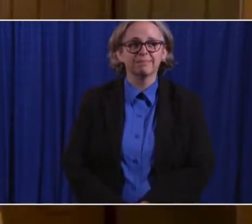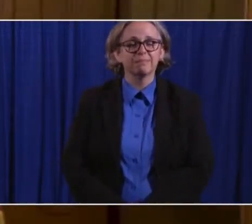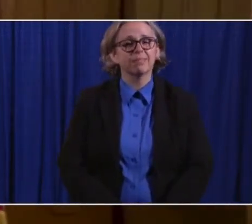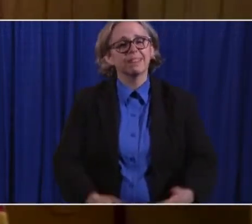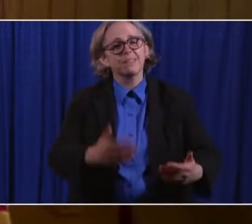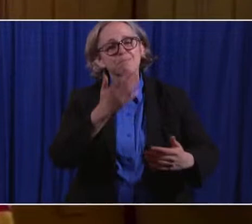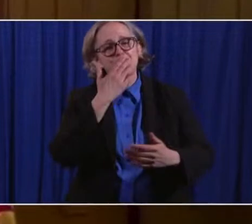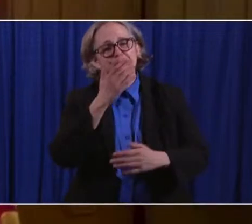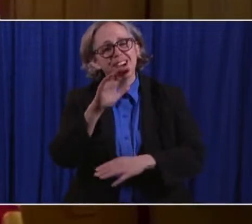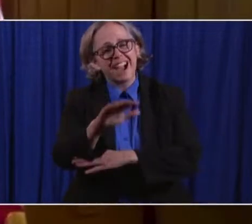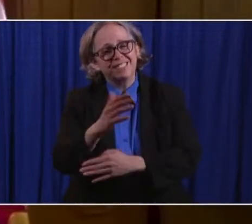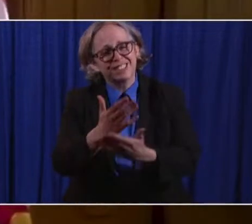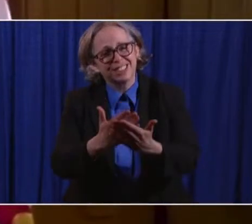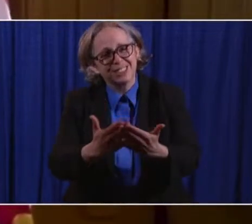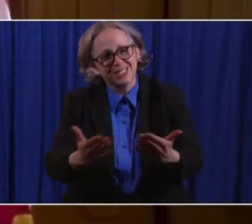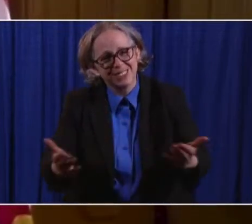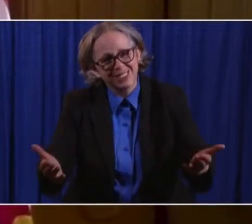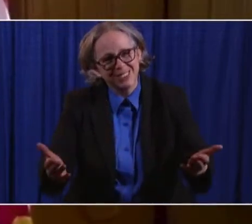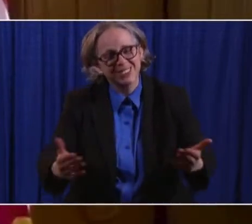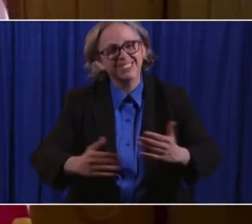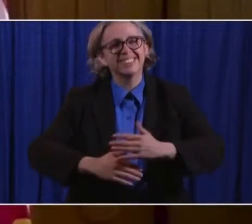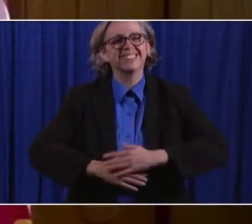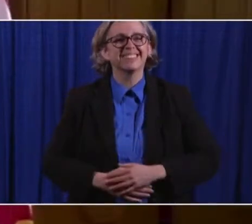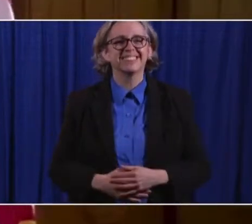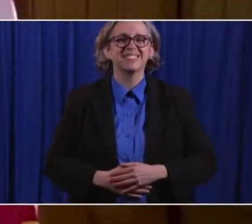Good afternoon, everyone.